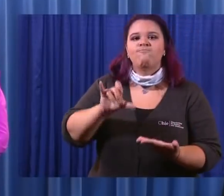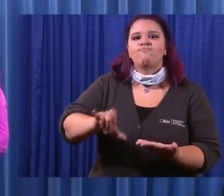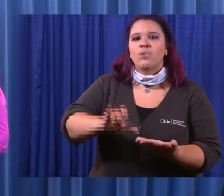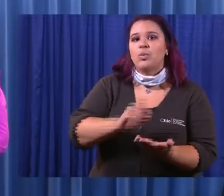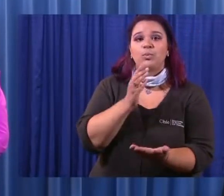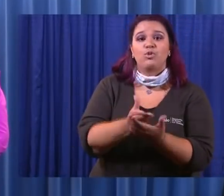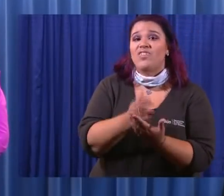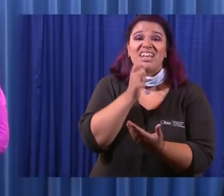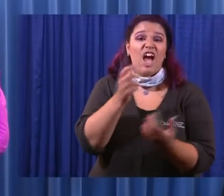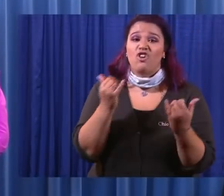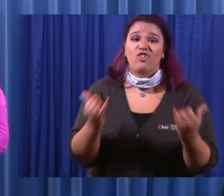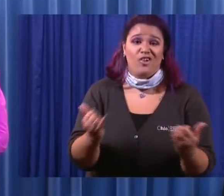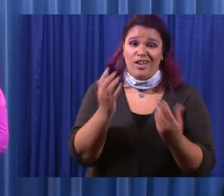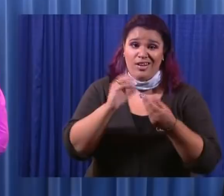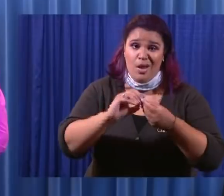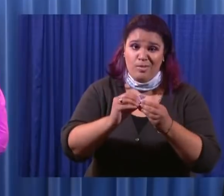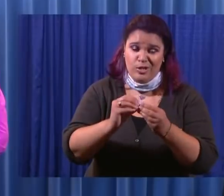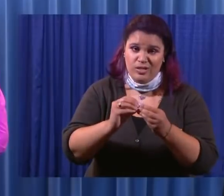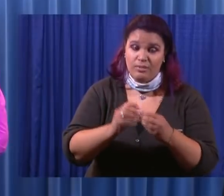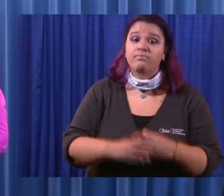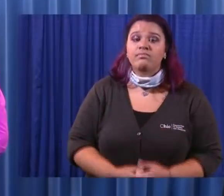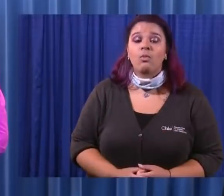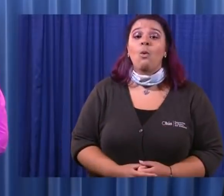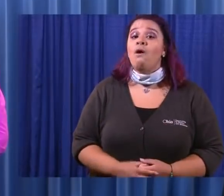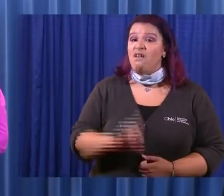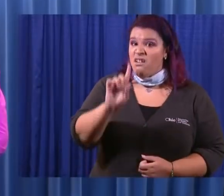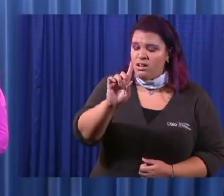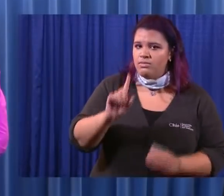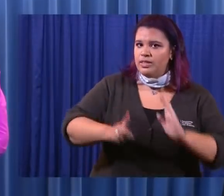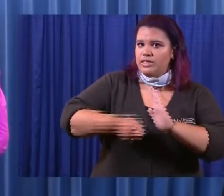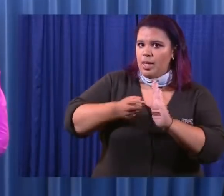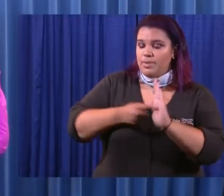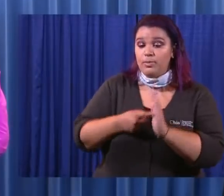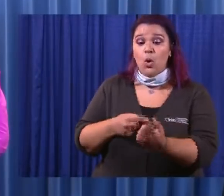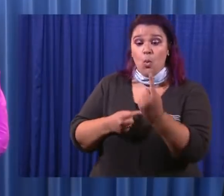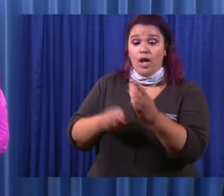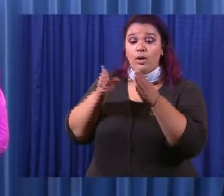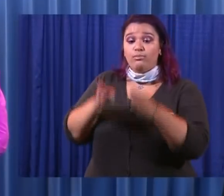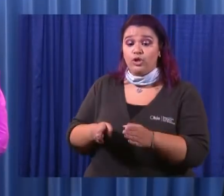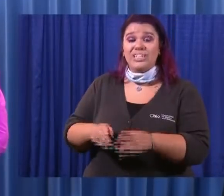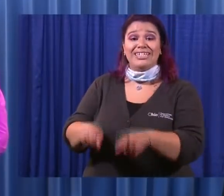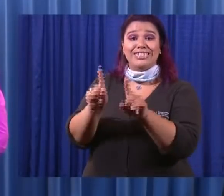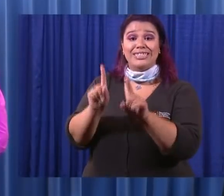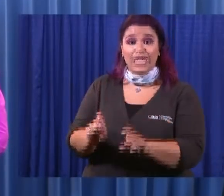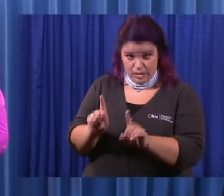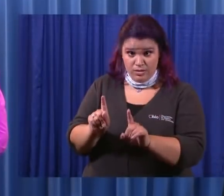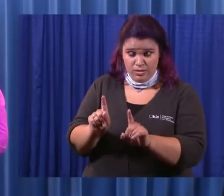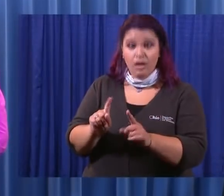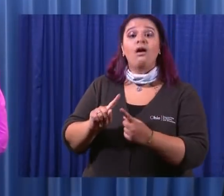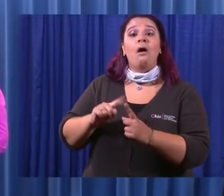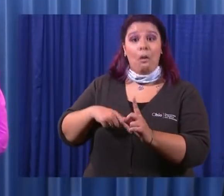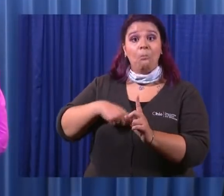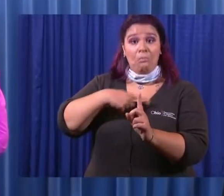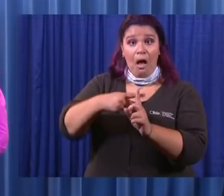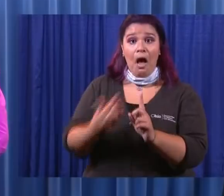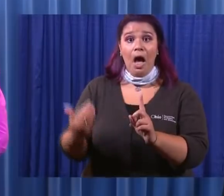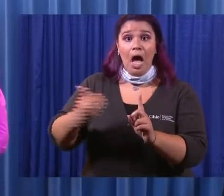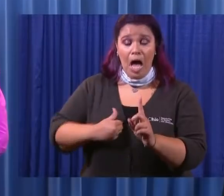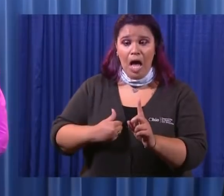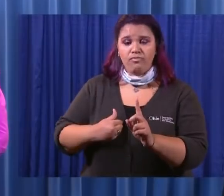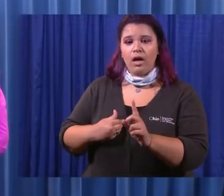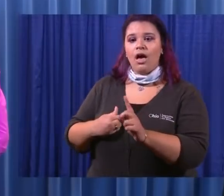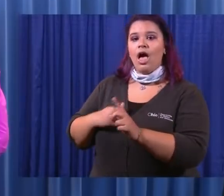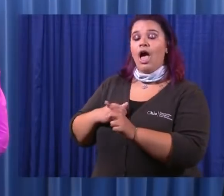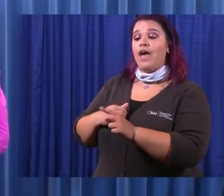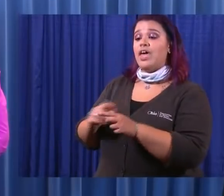Those numbers include multiple positive tests for one person. For example, a person who tested positive previously and went into isolation needs